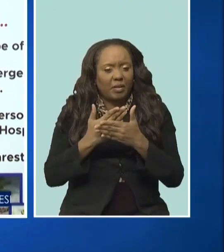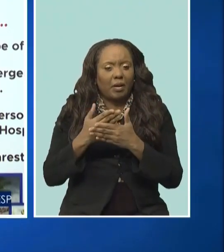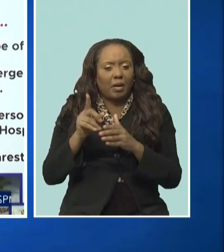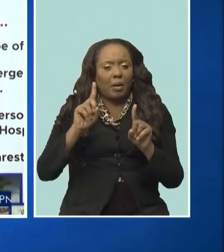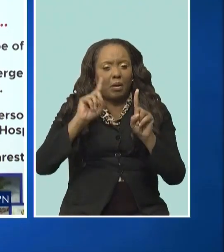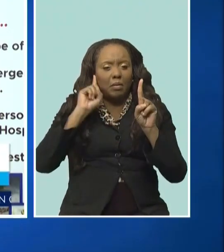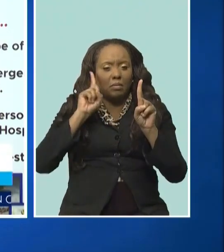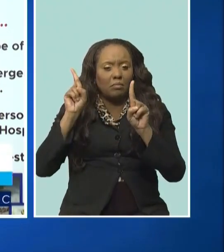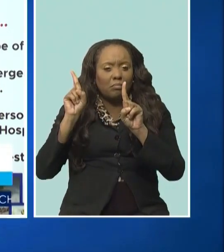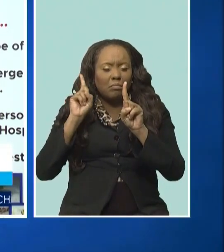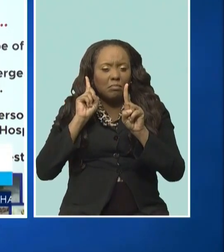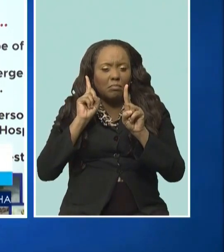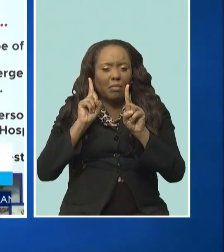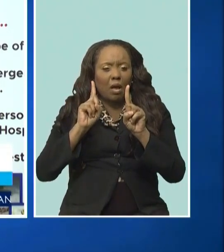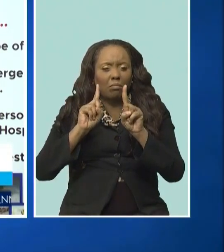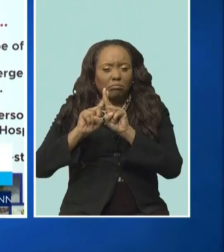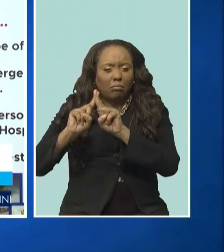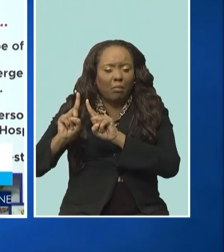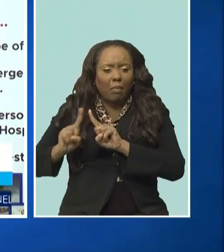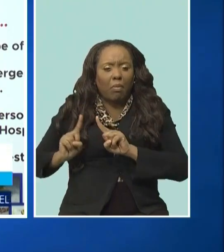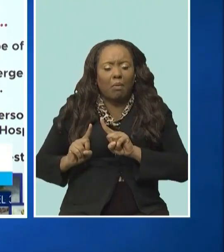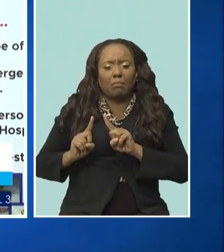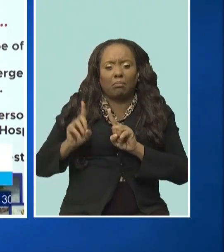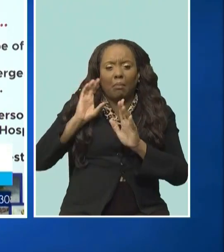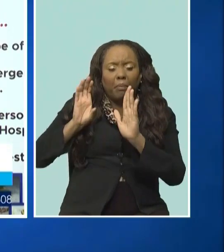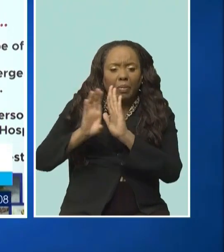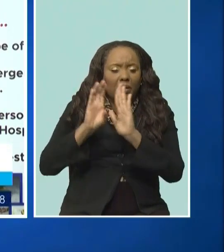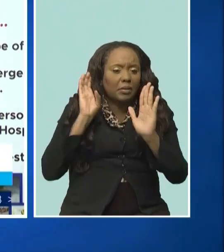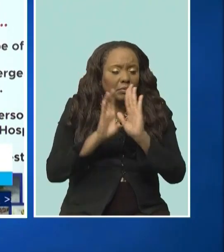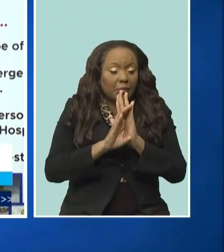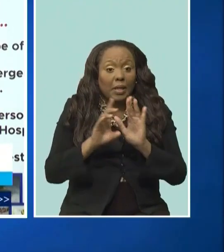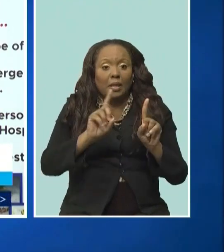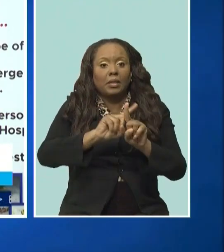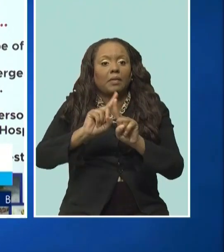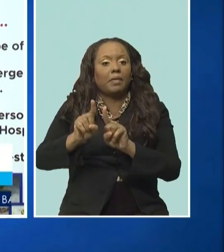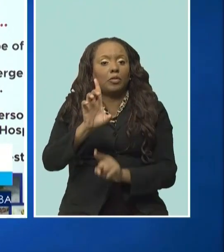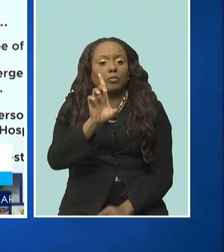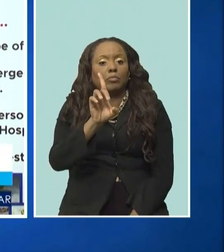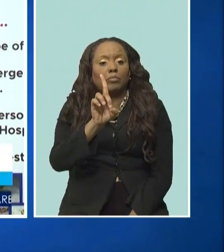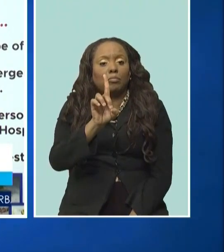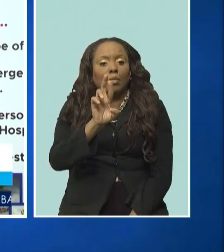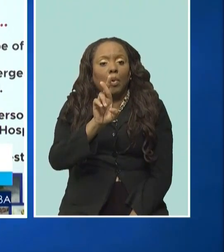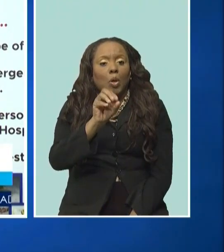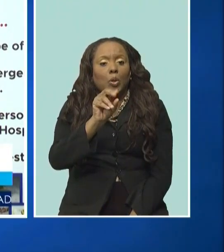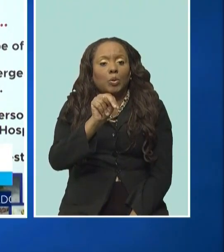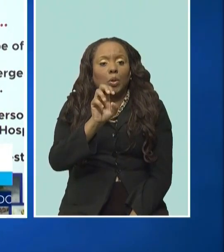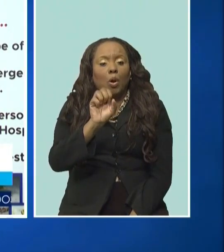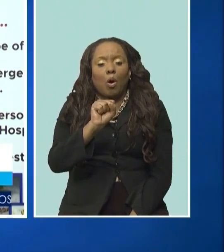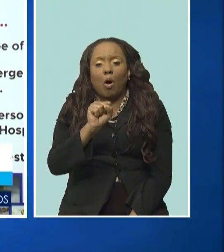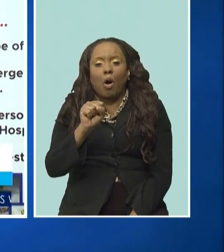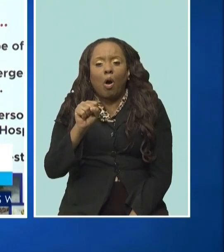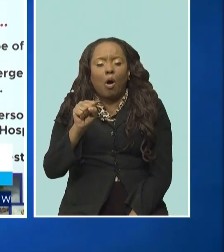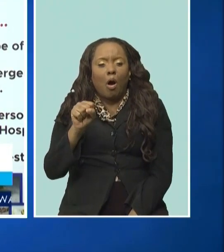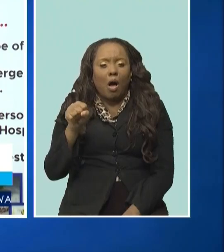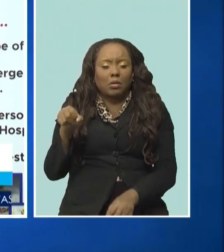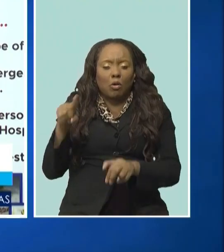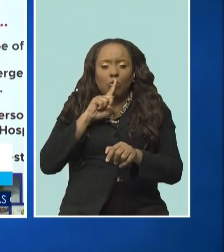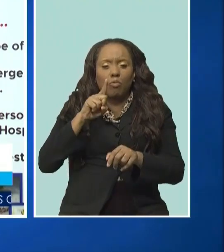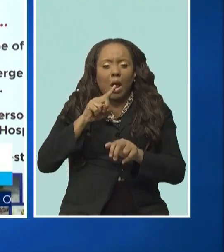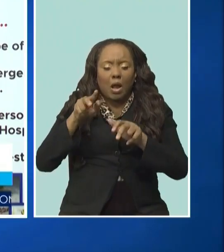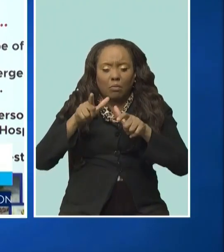But literally, we had multiple drones in the air that were trailing the roadways, providing camera footage, going in for detailed